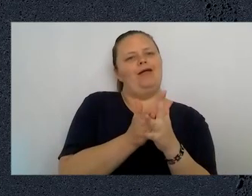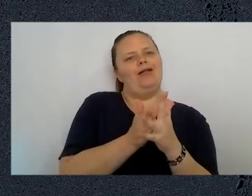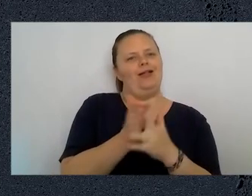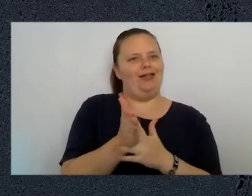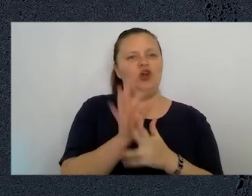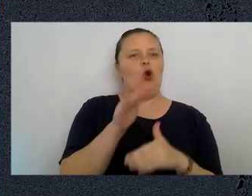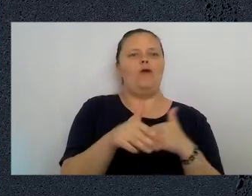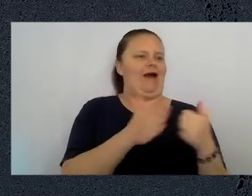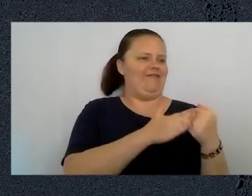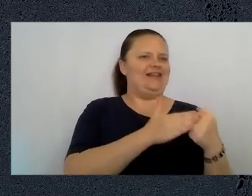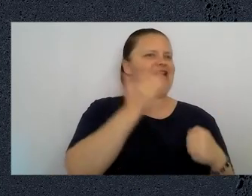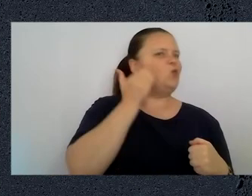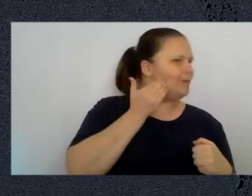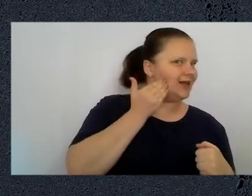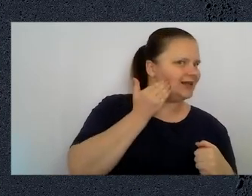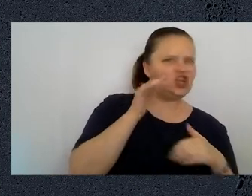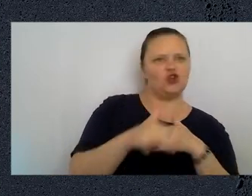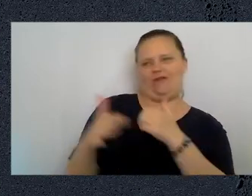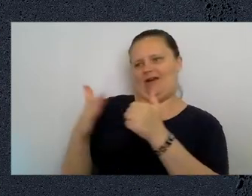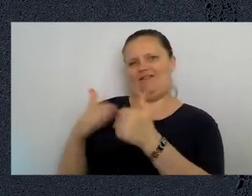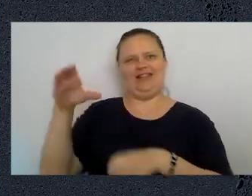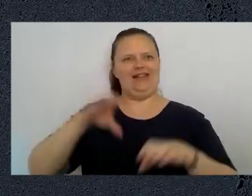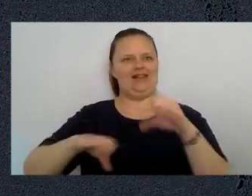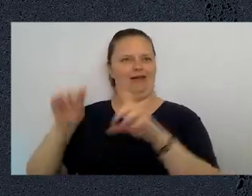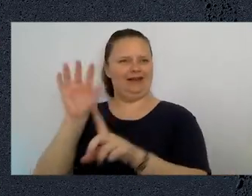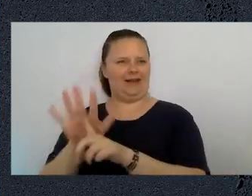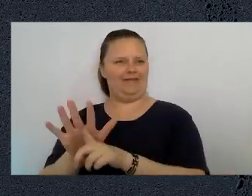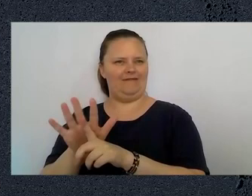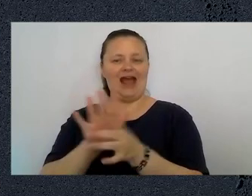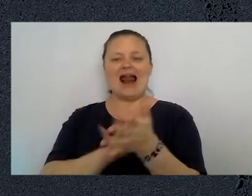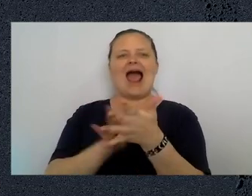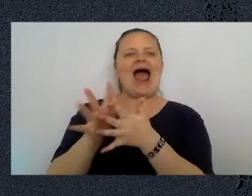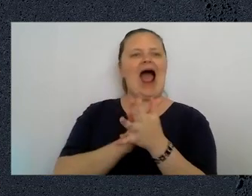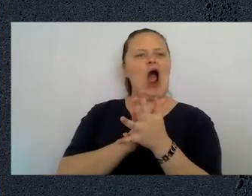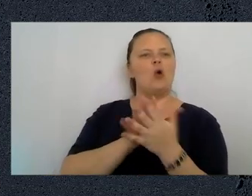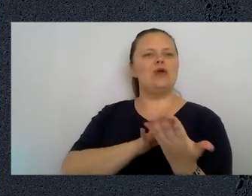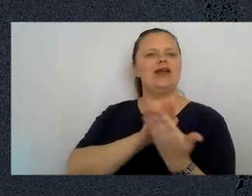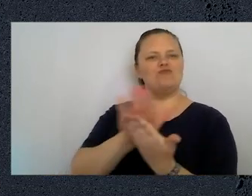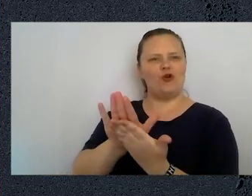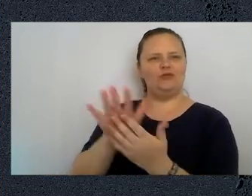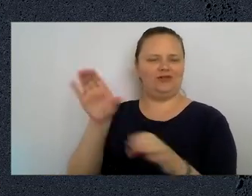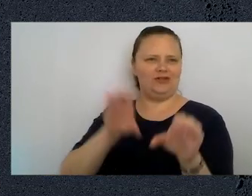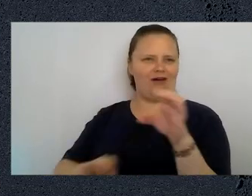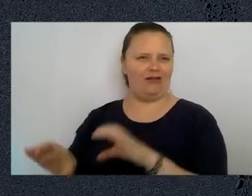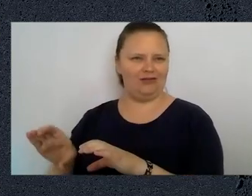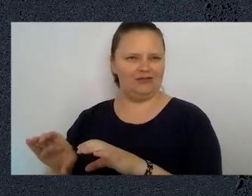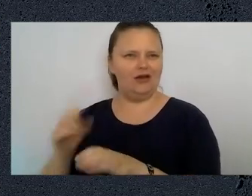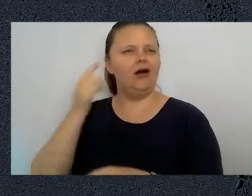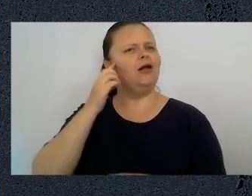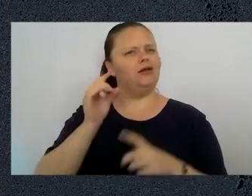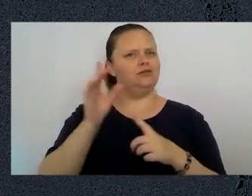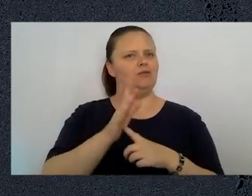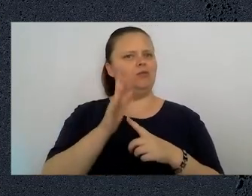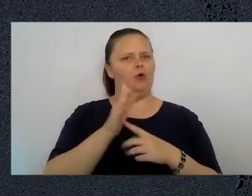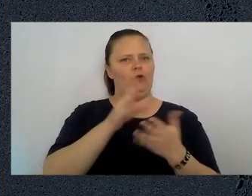women. It's about fixing science itself and how we do science. I think that's really important that students understand that. Well, that's